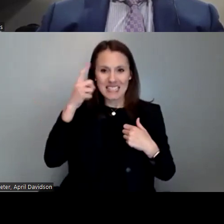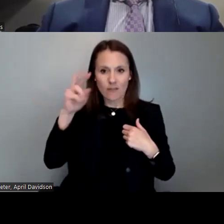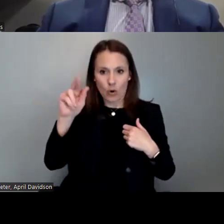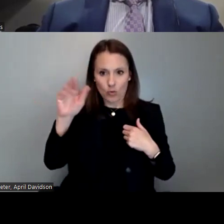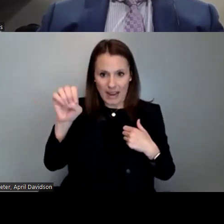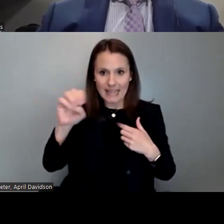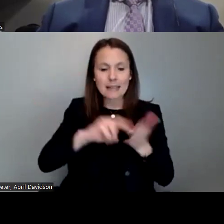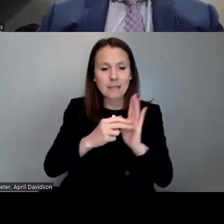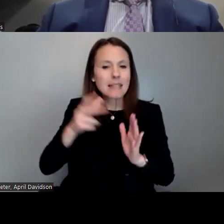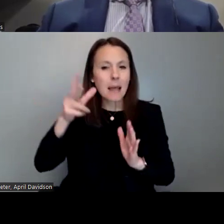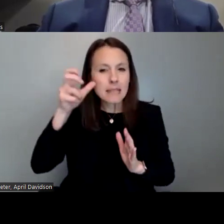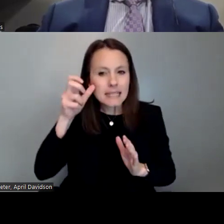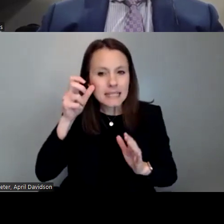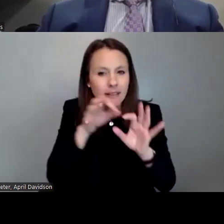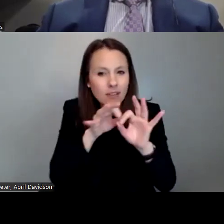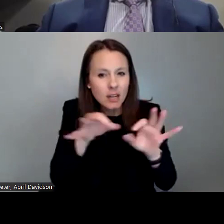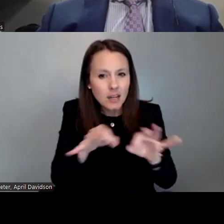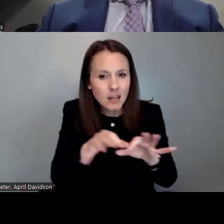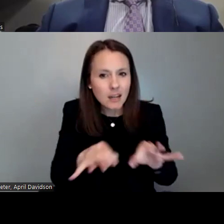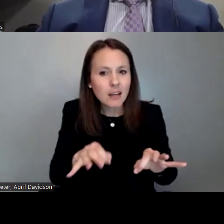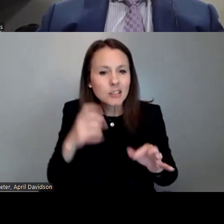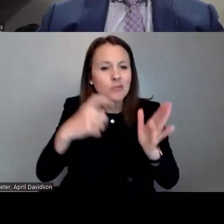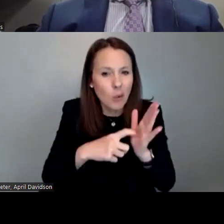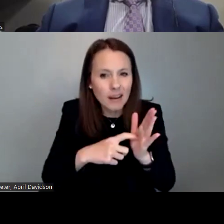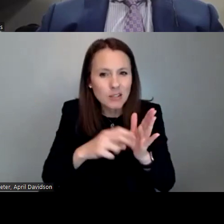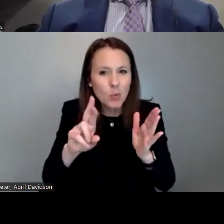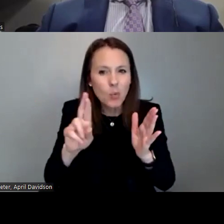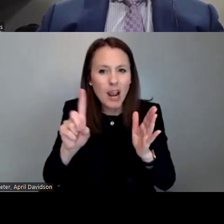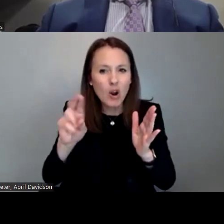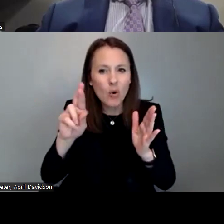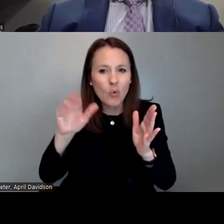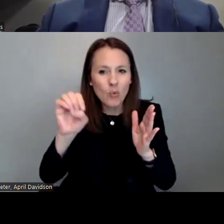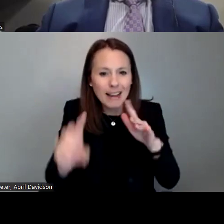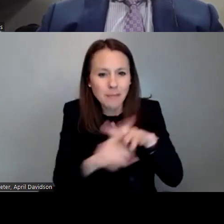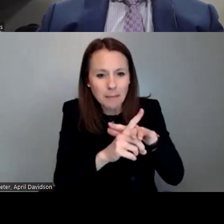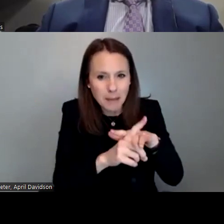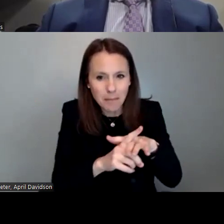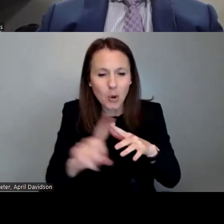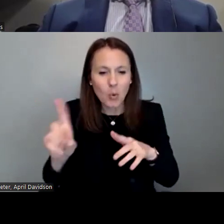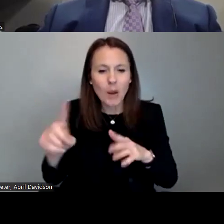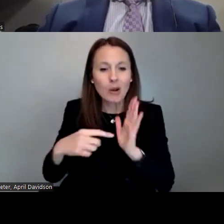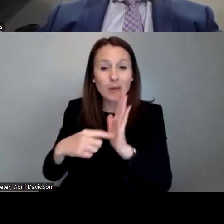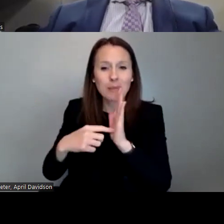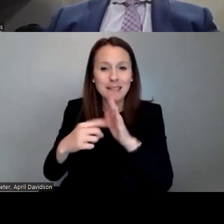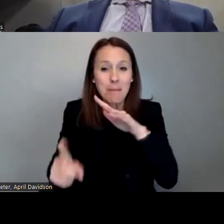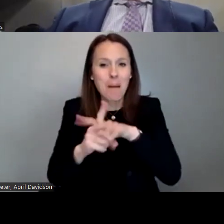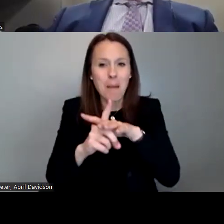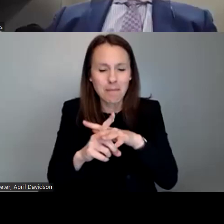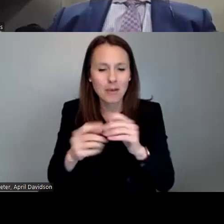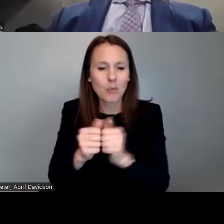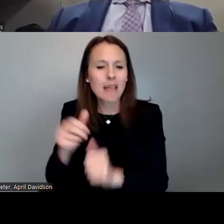texts to detect aspects of race and aspects of representation in